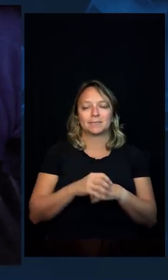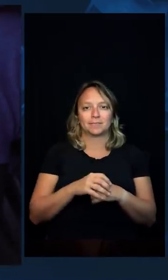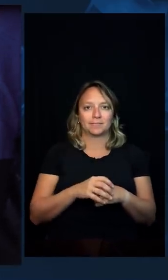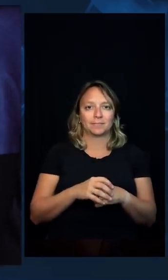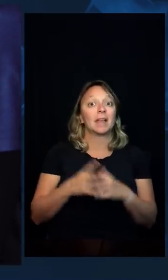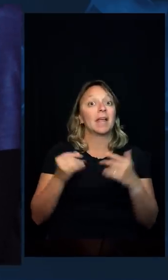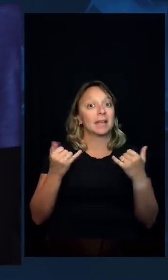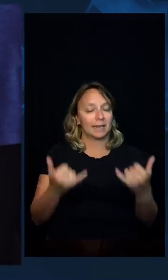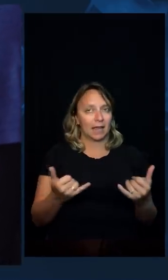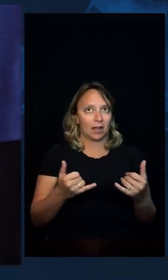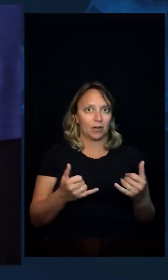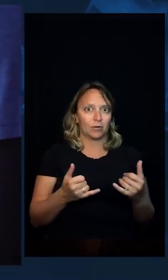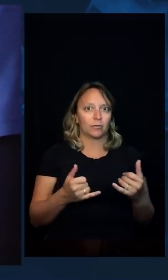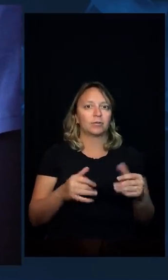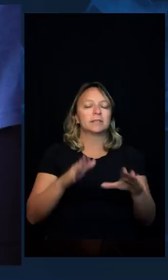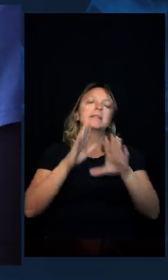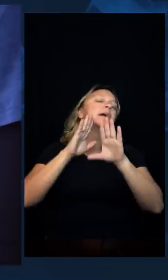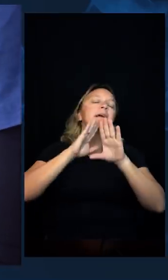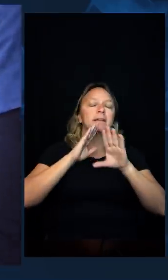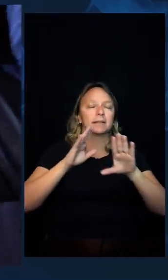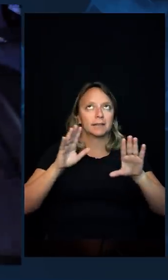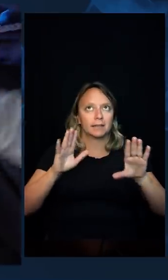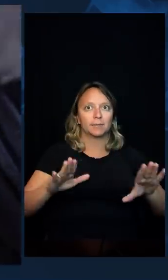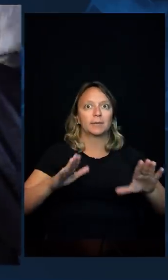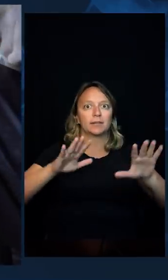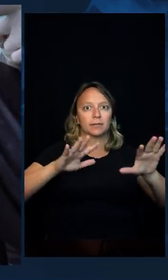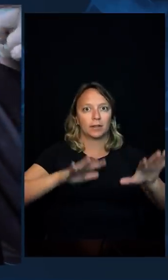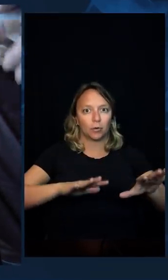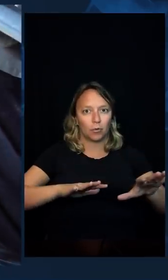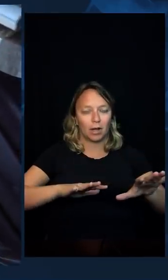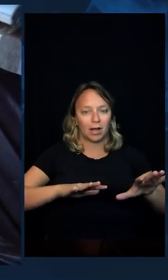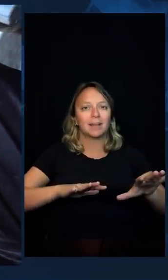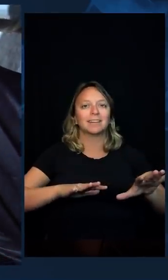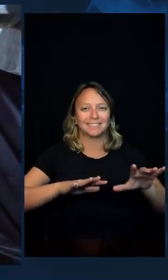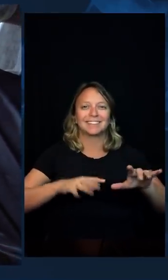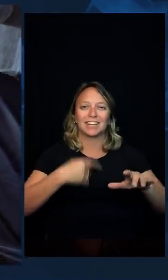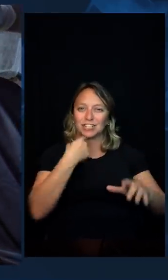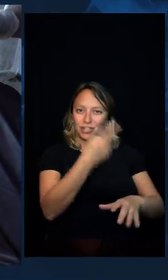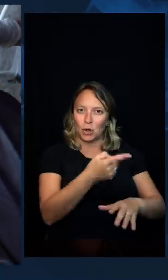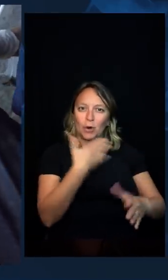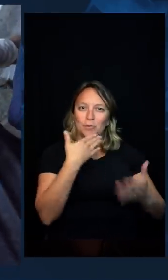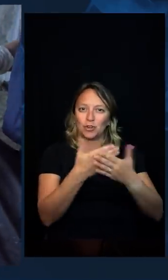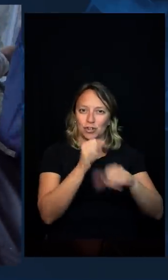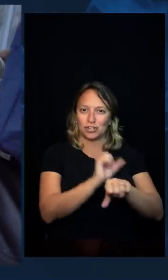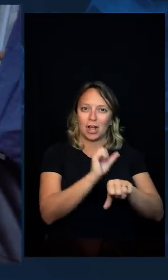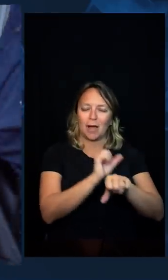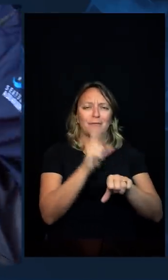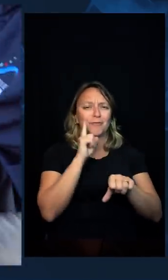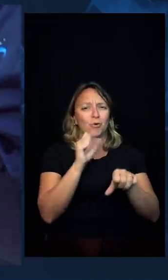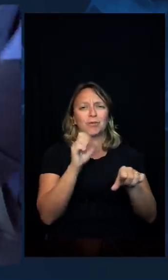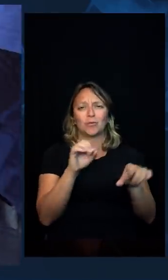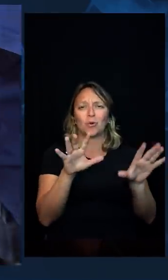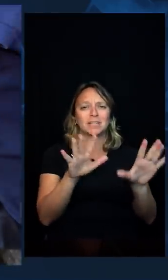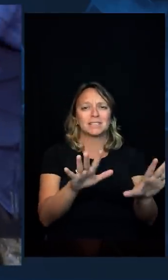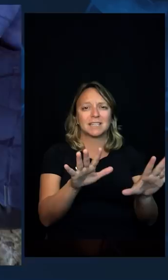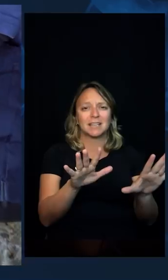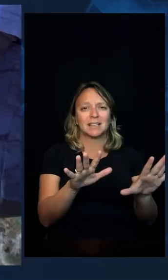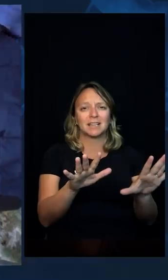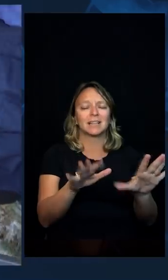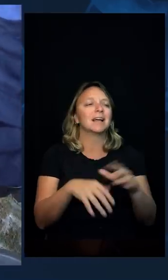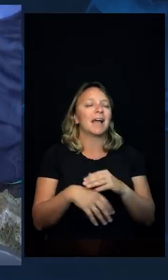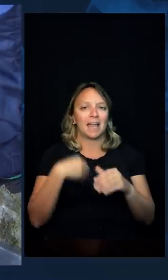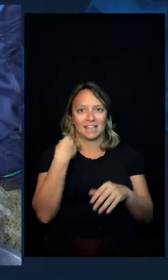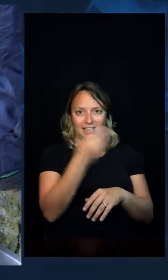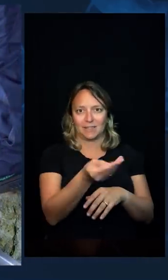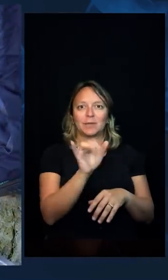And now he's holding nice and still. She's gonna bridge him. Nice. She told him good job just for holding so still. And she gives him that